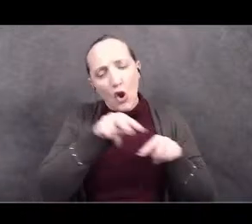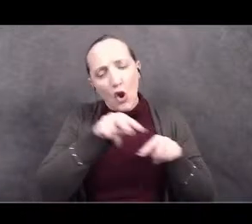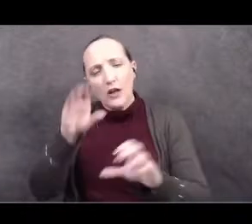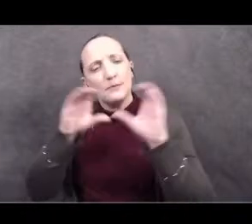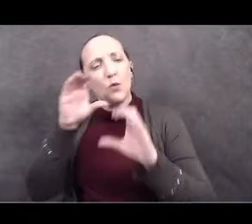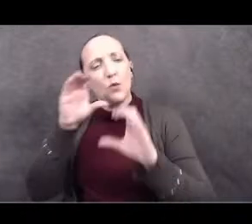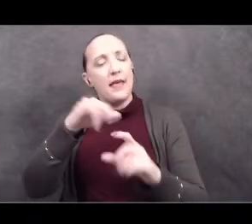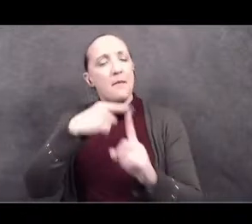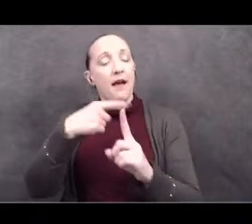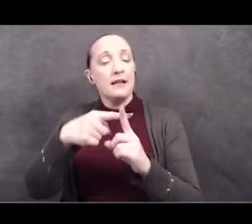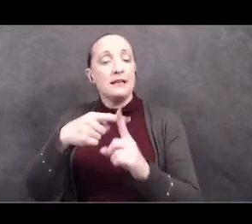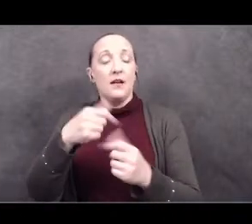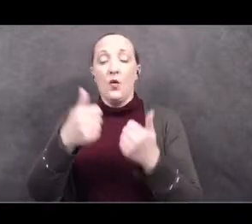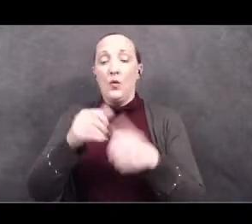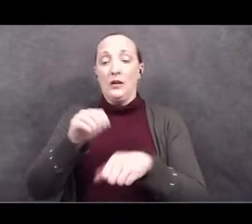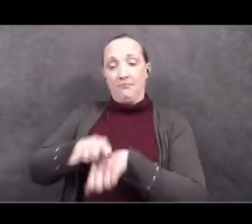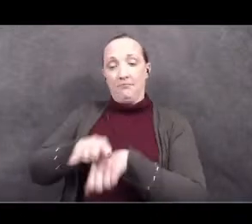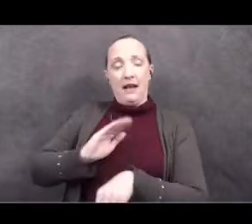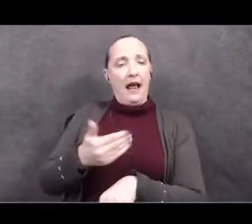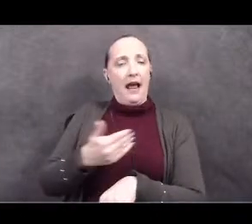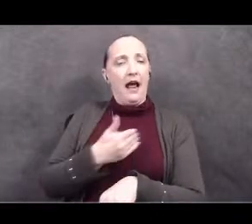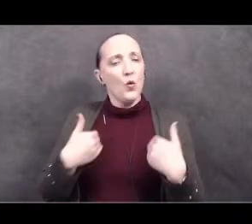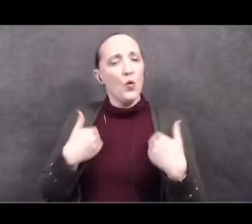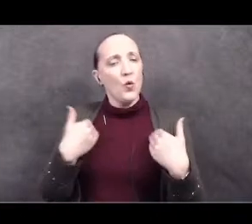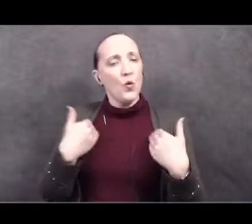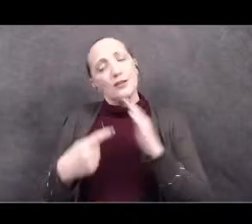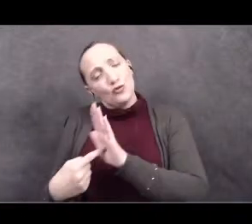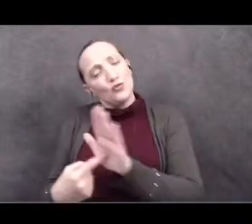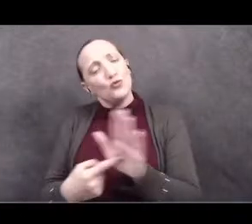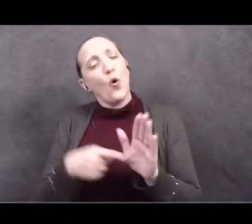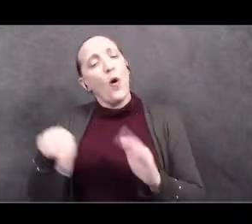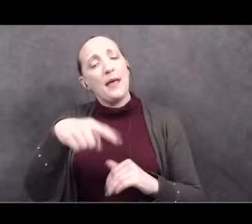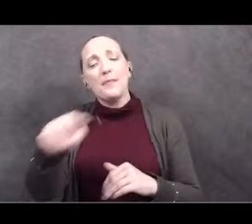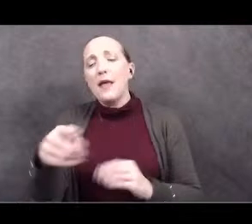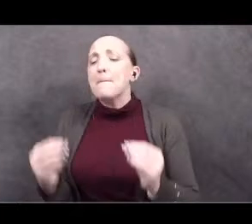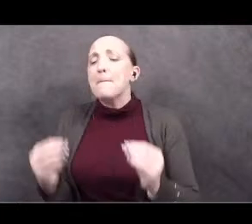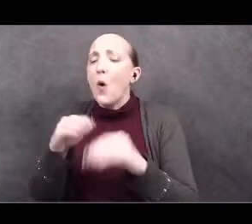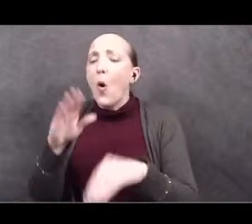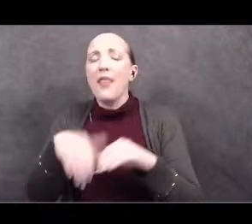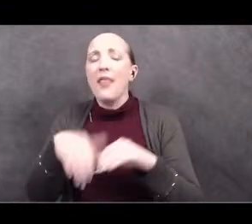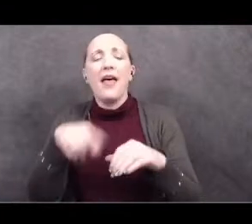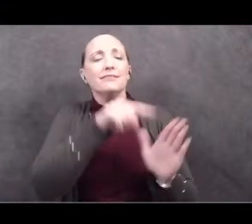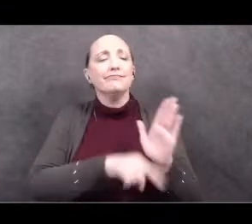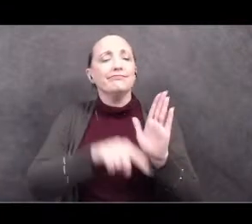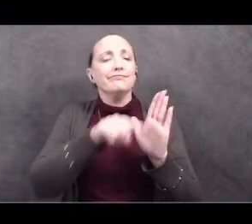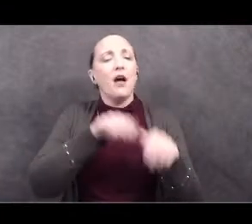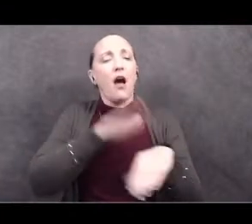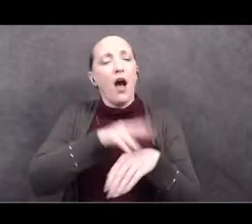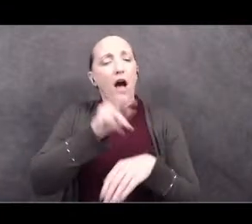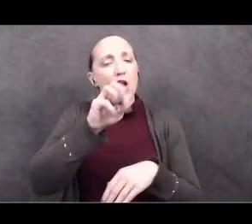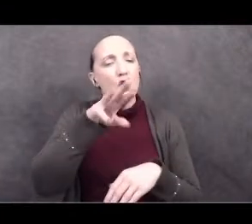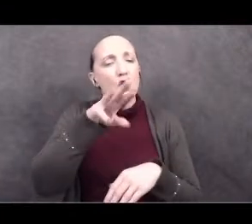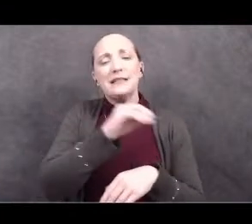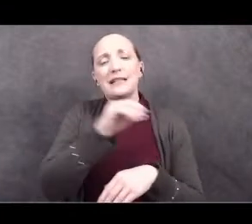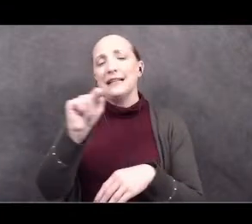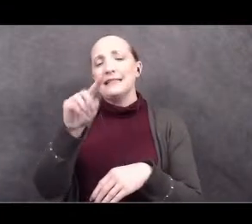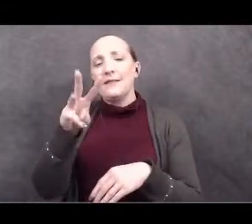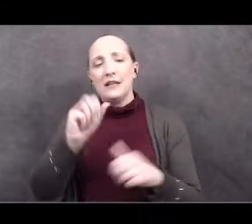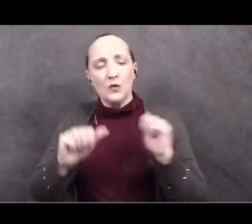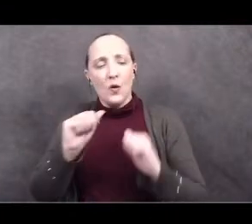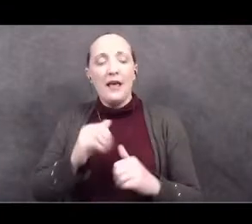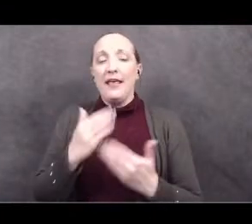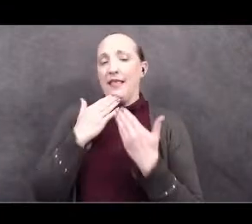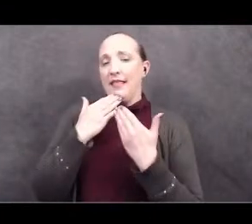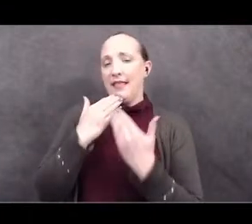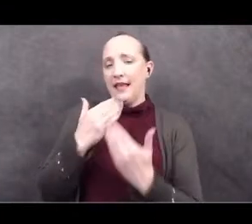youth as we show them that they are more than what is seen on the news or TV show Etc sincerely Jackie Rainey proud parent of